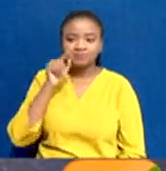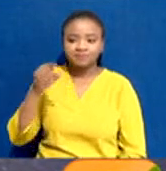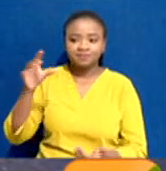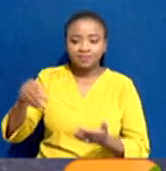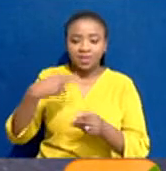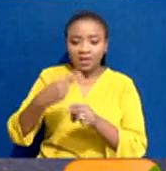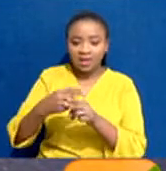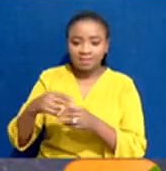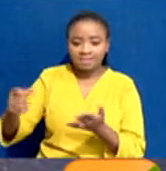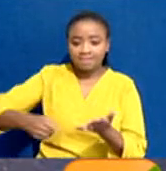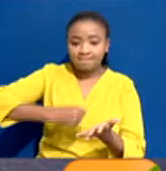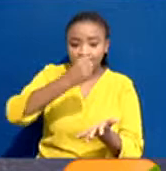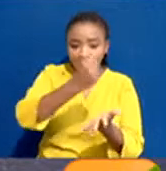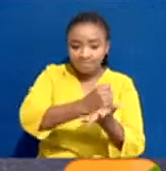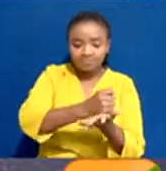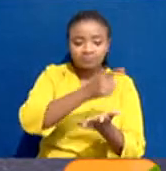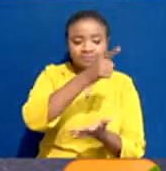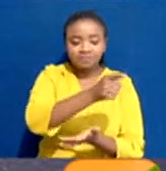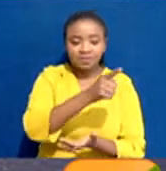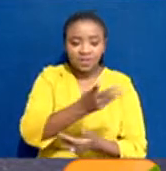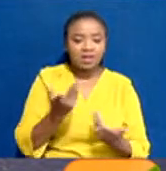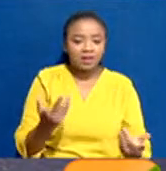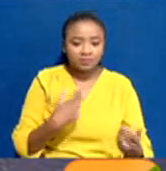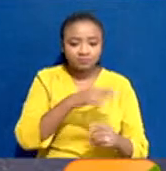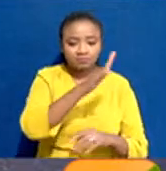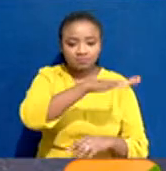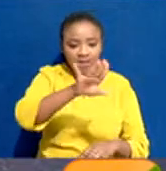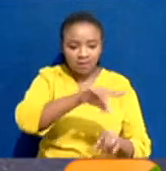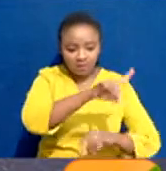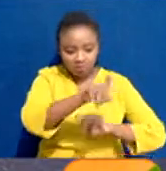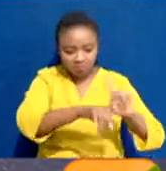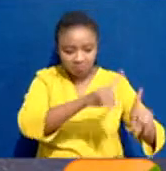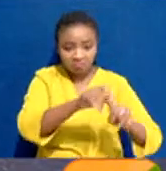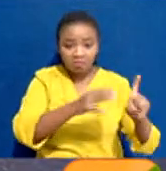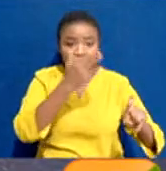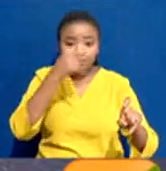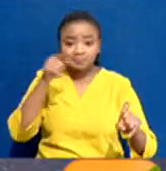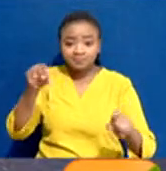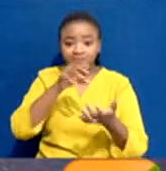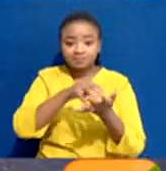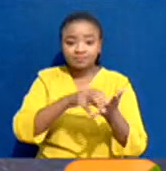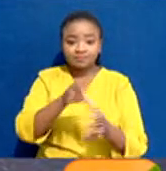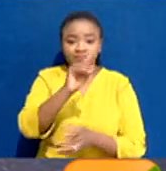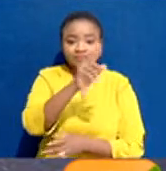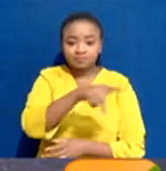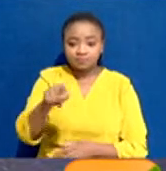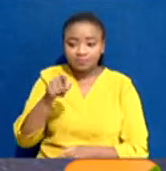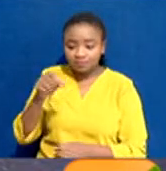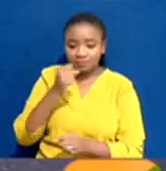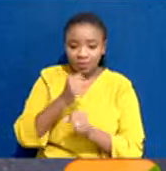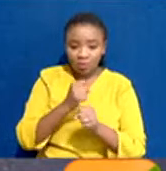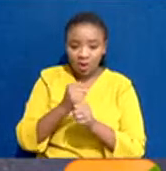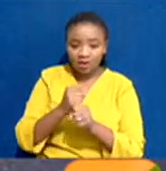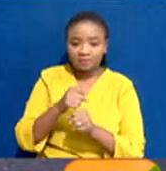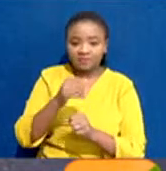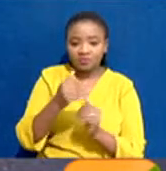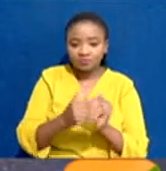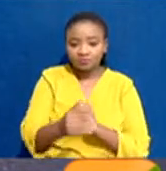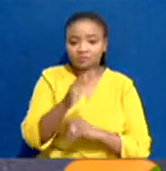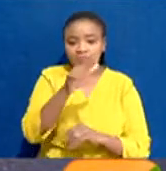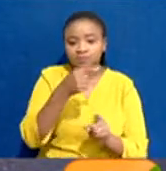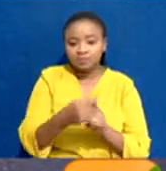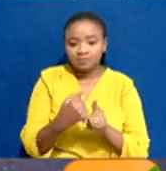vetting. If approved by the National Assembly, Mulele will succeed Nuruddin Haji, who served for 5 years as DPP. Ayub